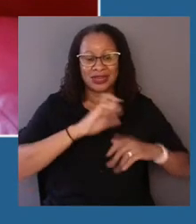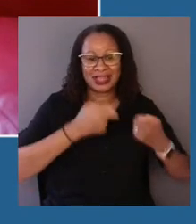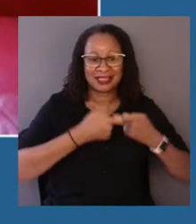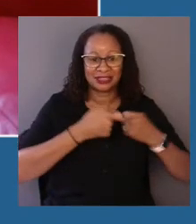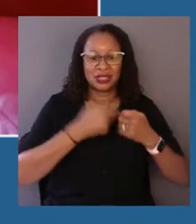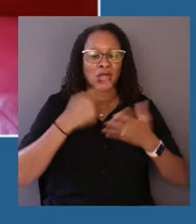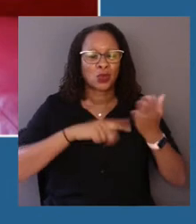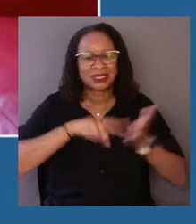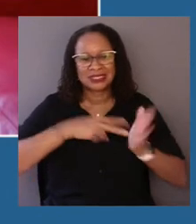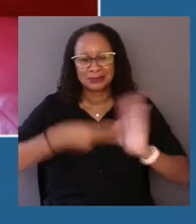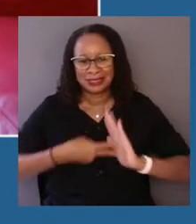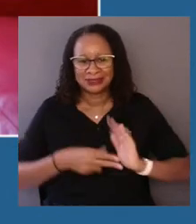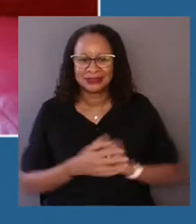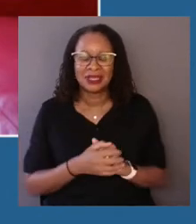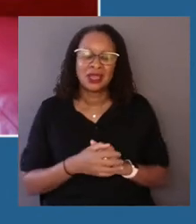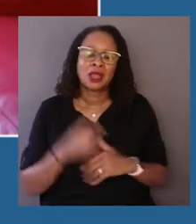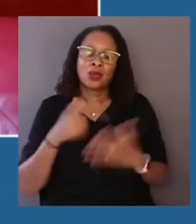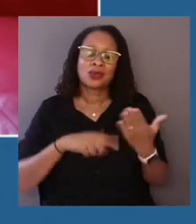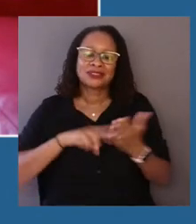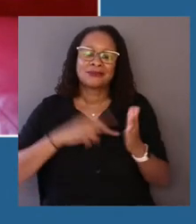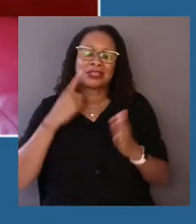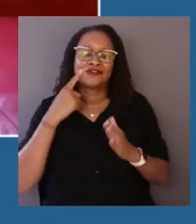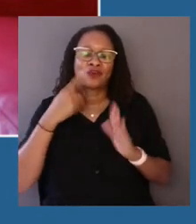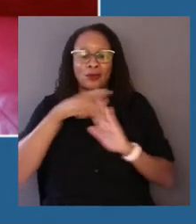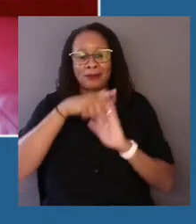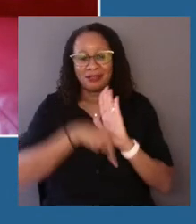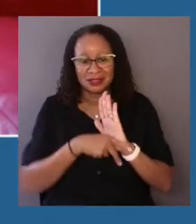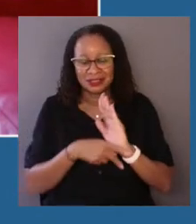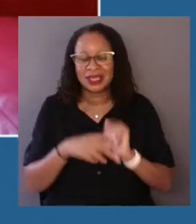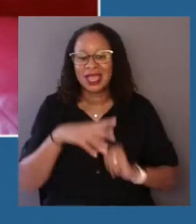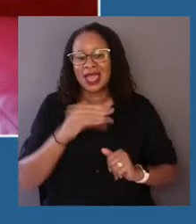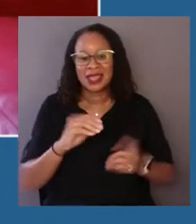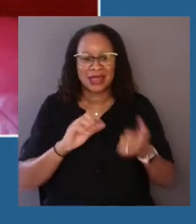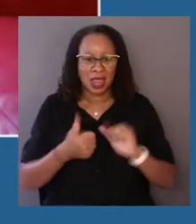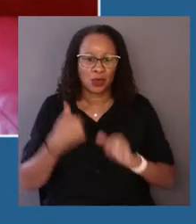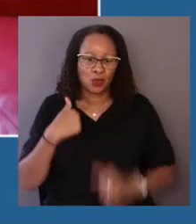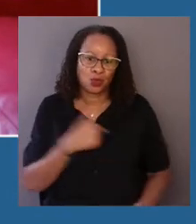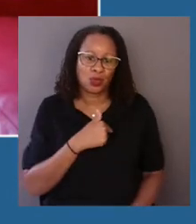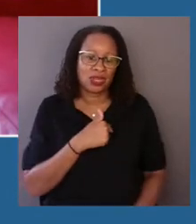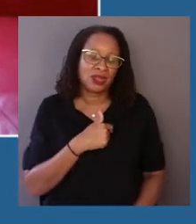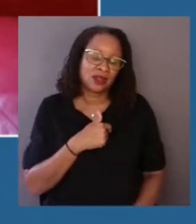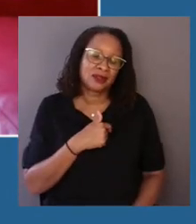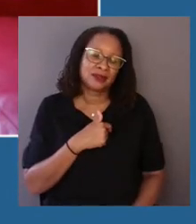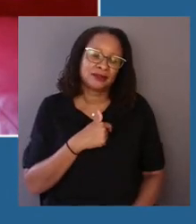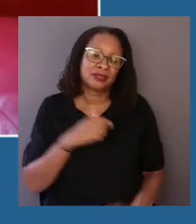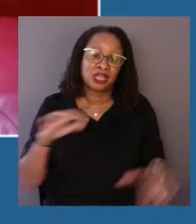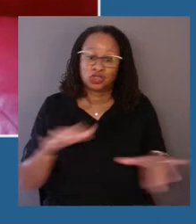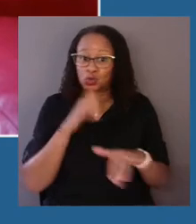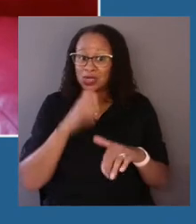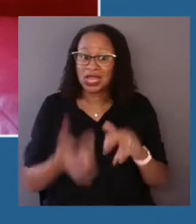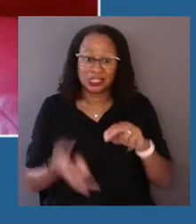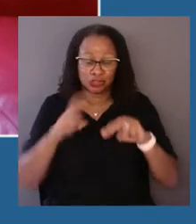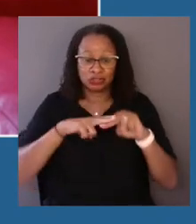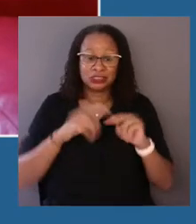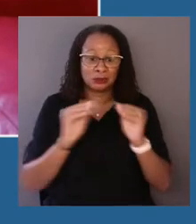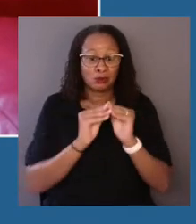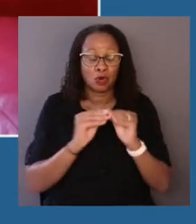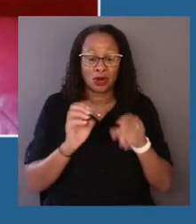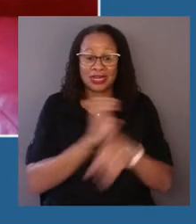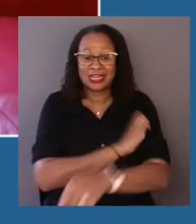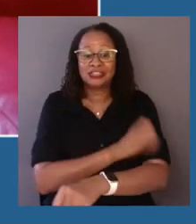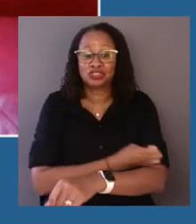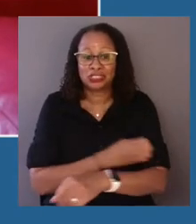mean? And what does that mean for policy and how we do not increase more energy insecure